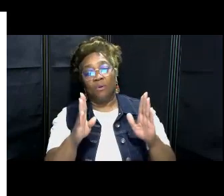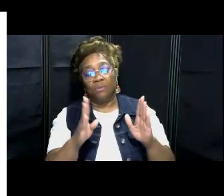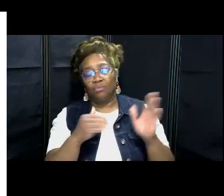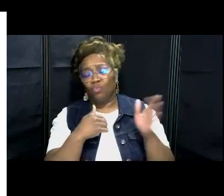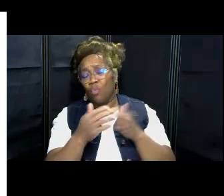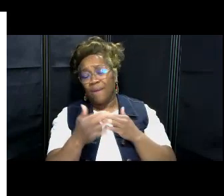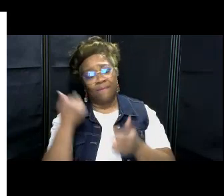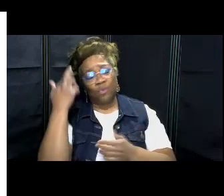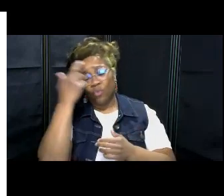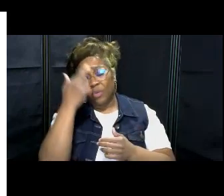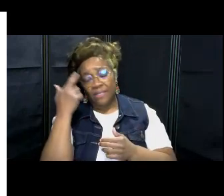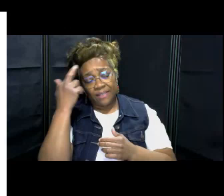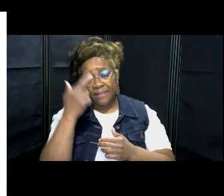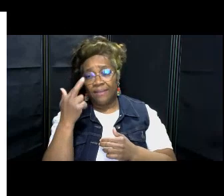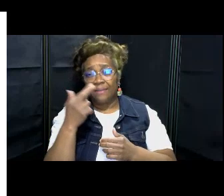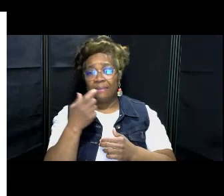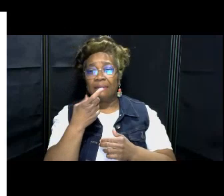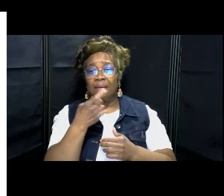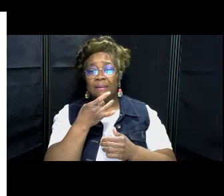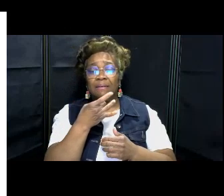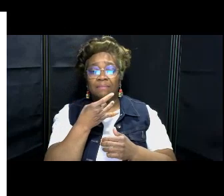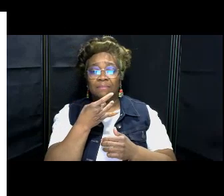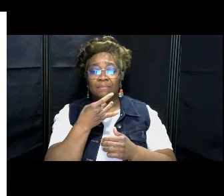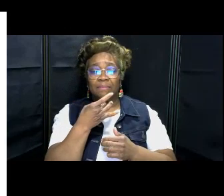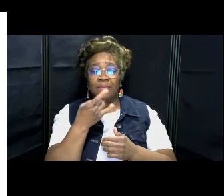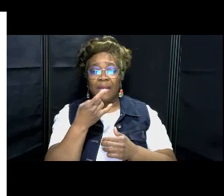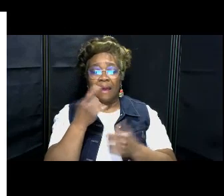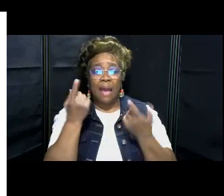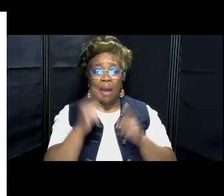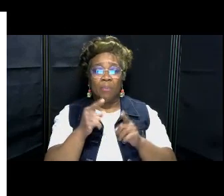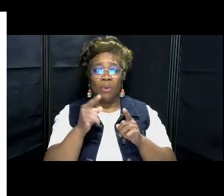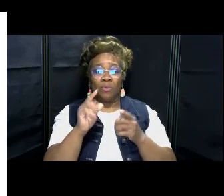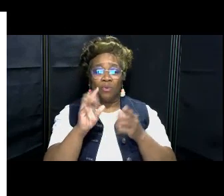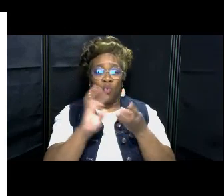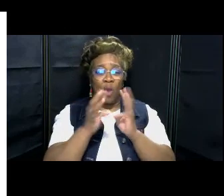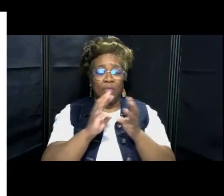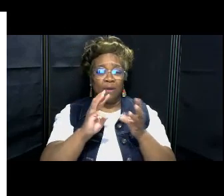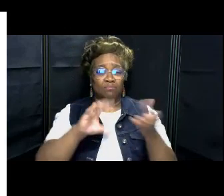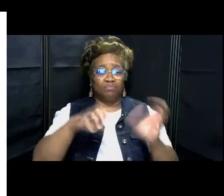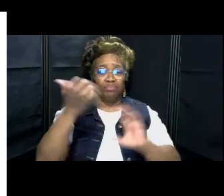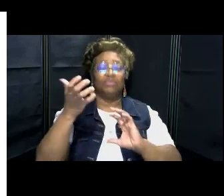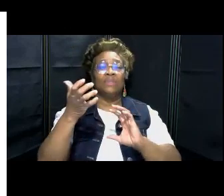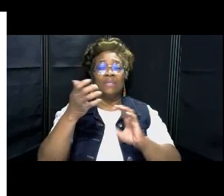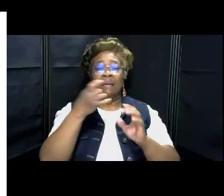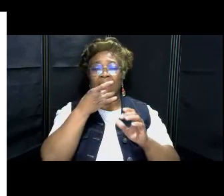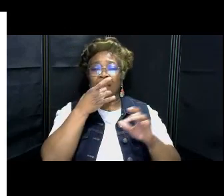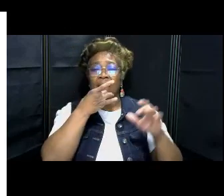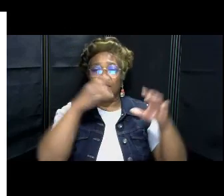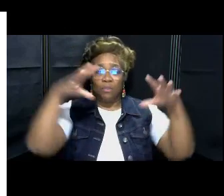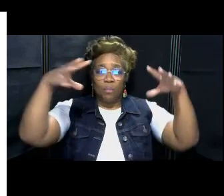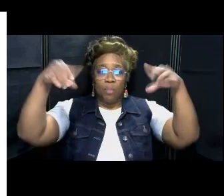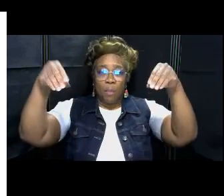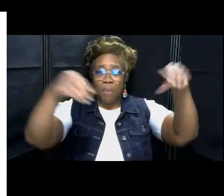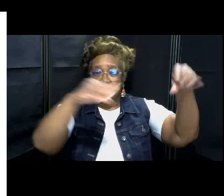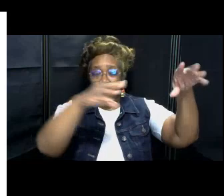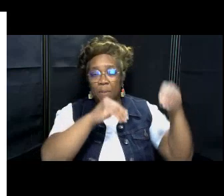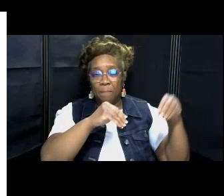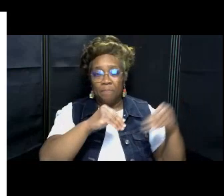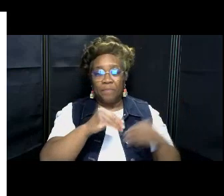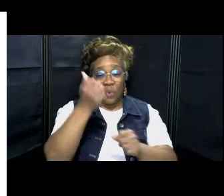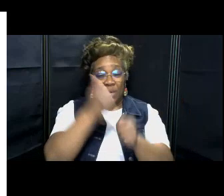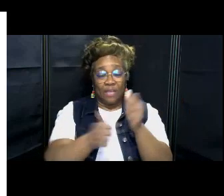reason, the lights, it was one of those storms that came through, lights were out everywhere, and she literally lit a candle in each one